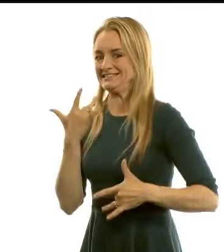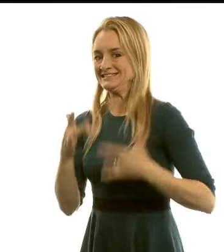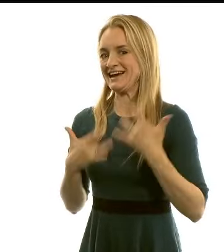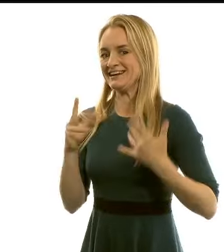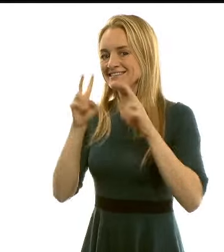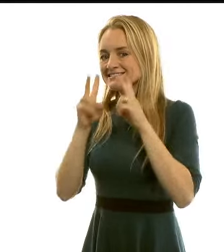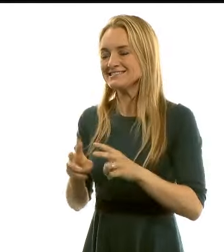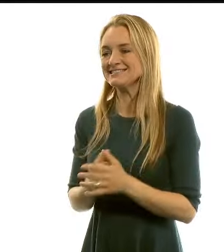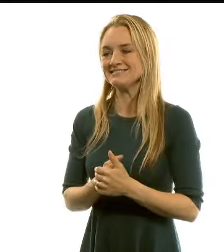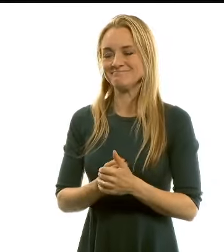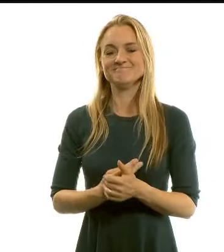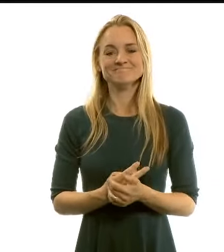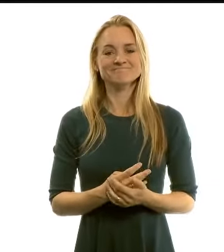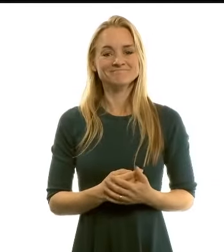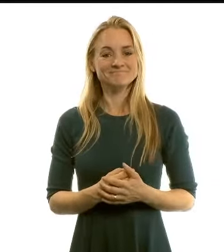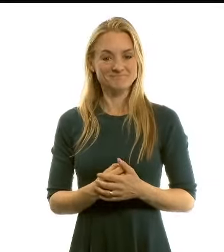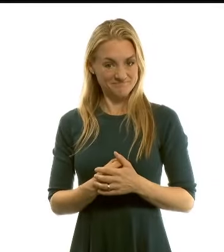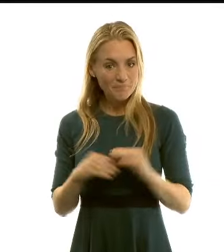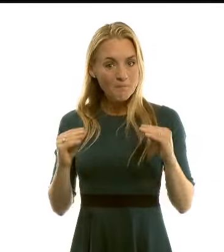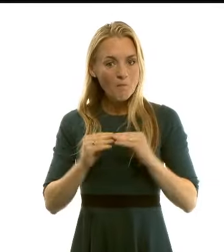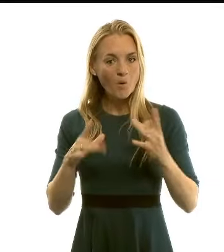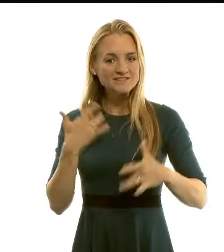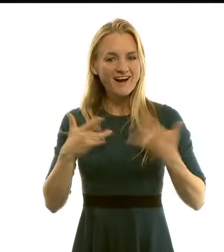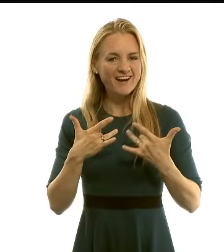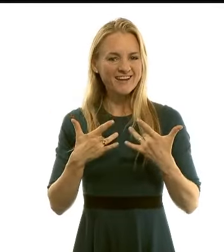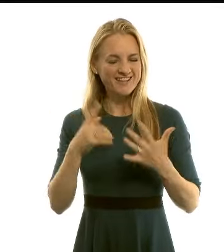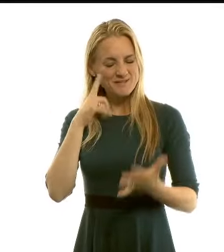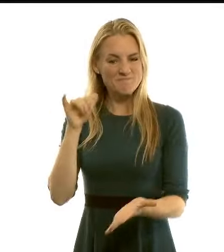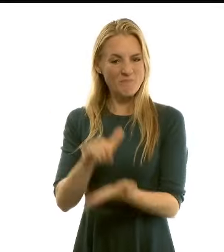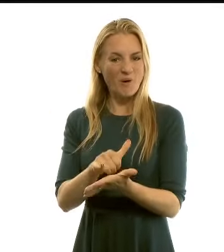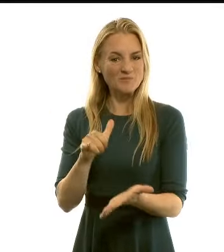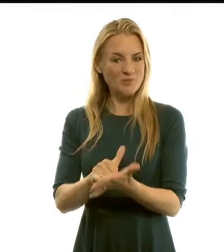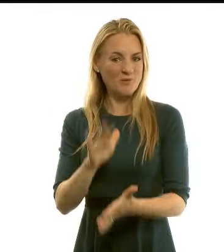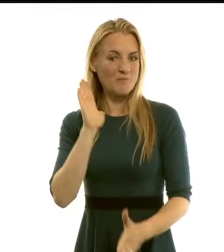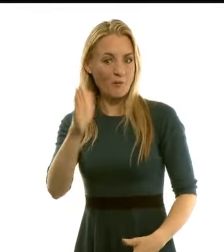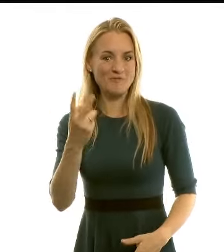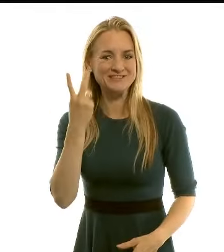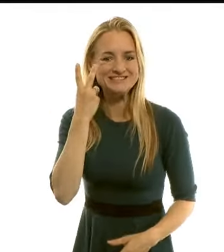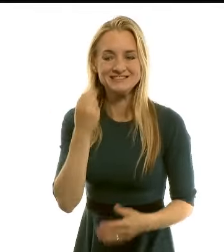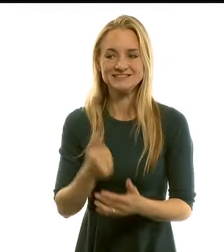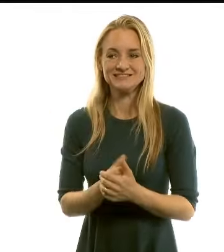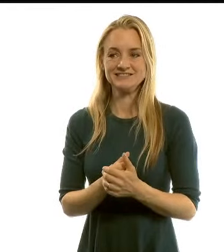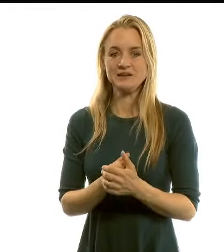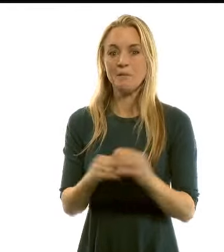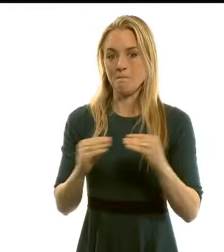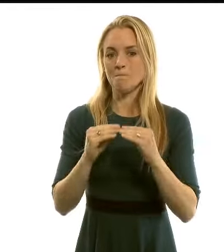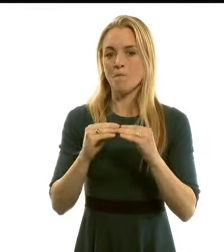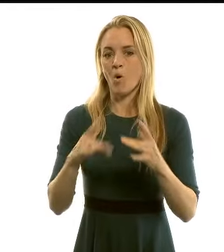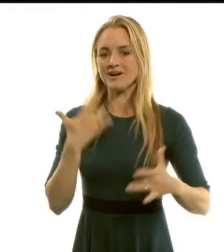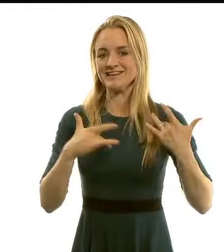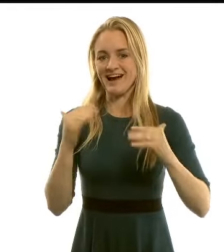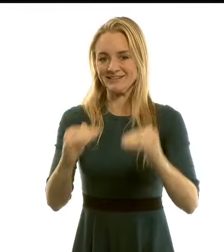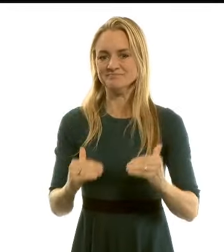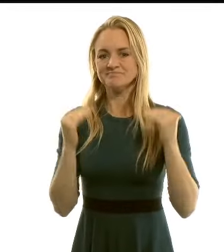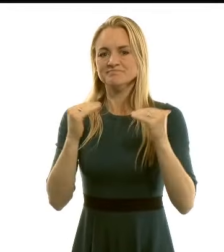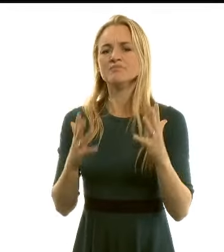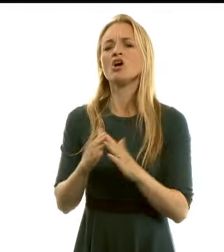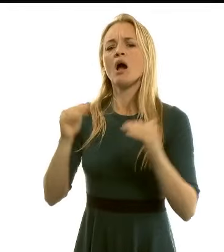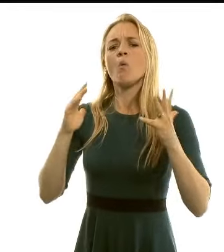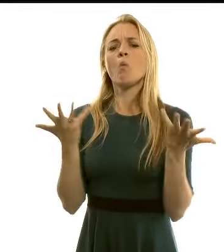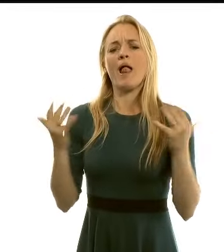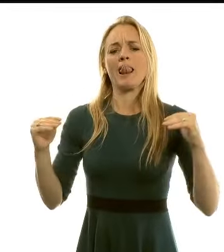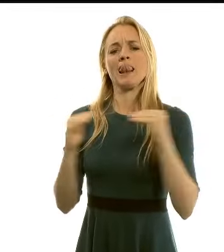understatement, actually. Well, we're about to kick it up a notch. And what notch are we at the moment? Oh, 5. Well, get ready to kick it up to